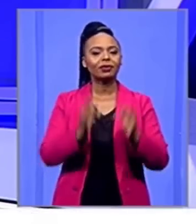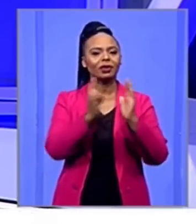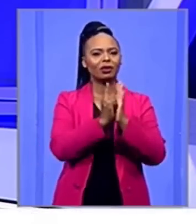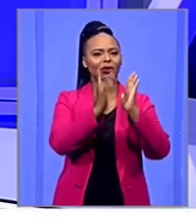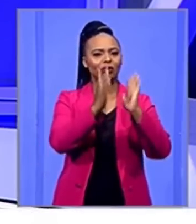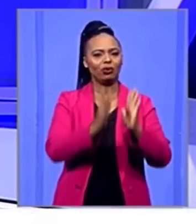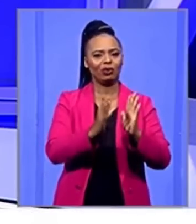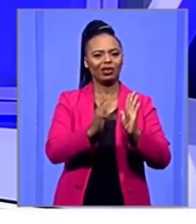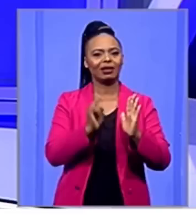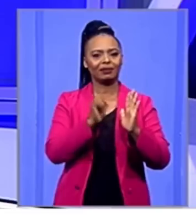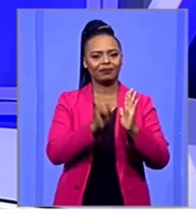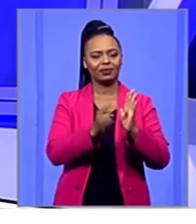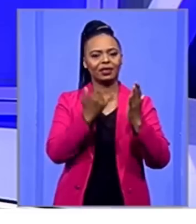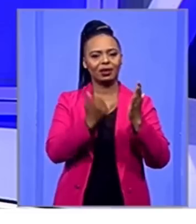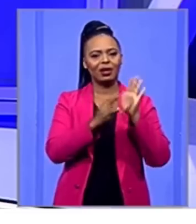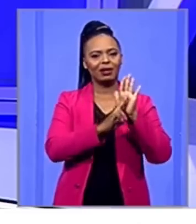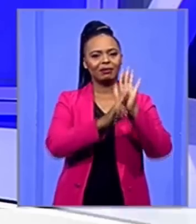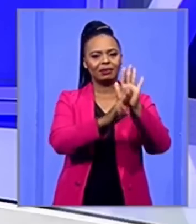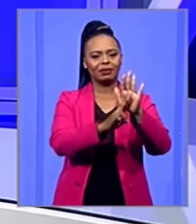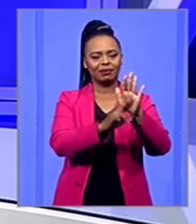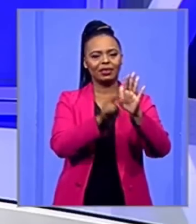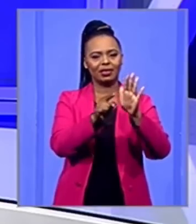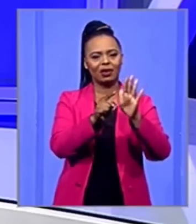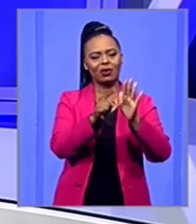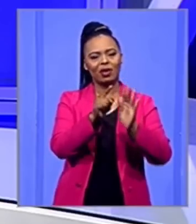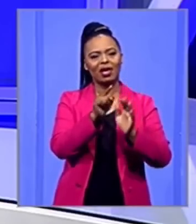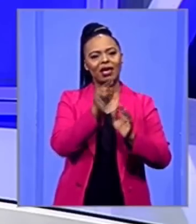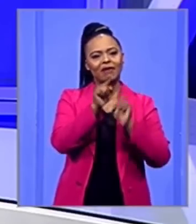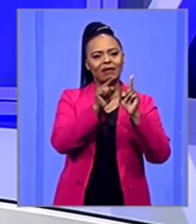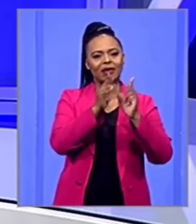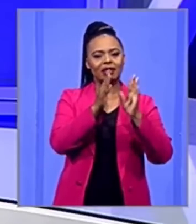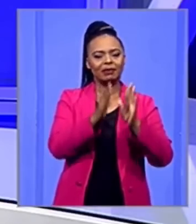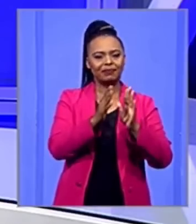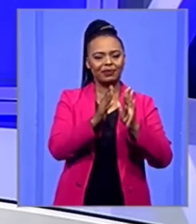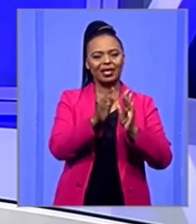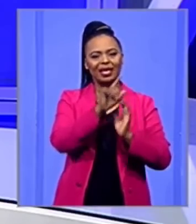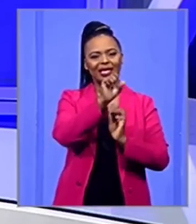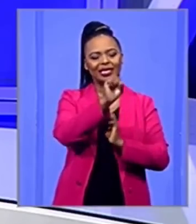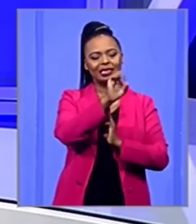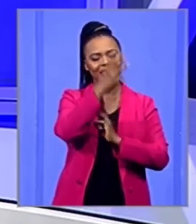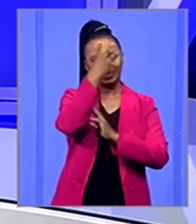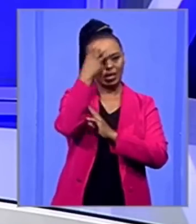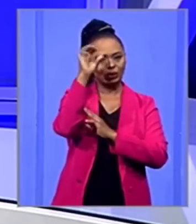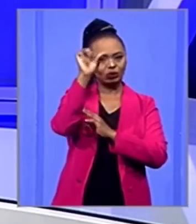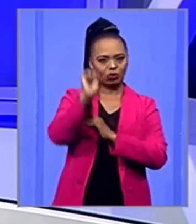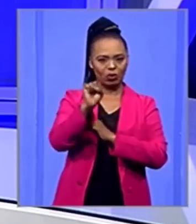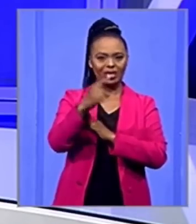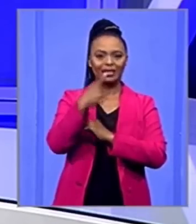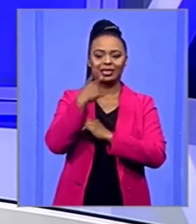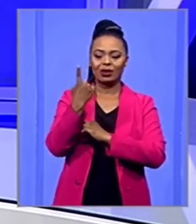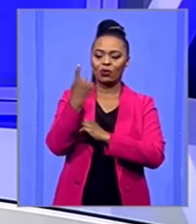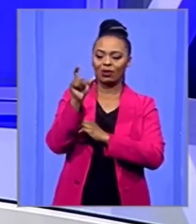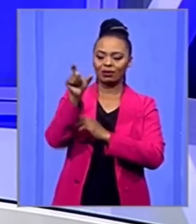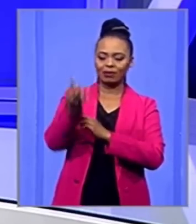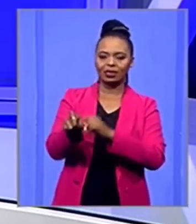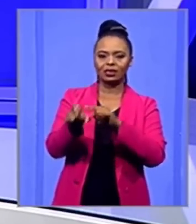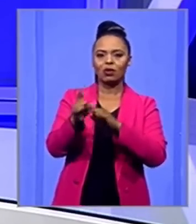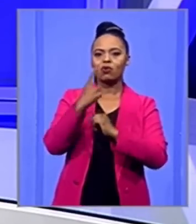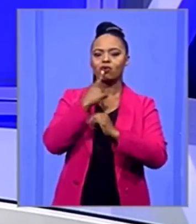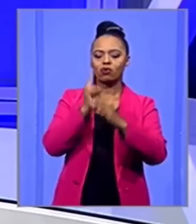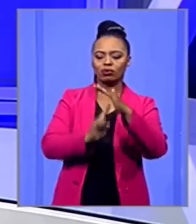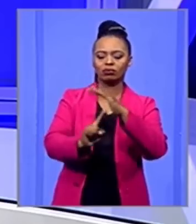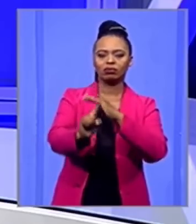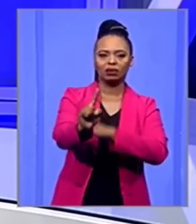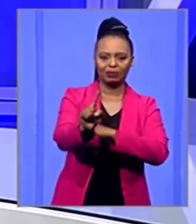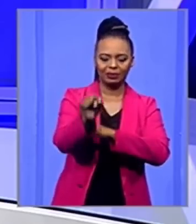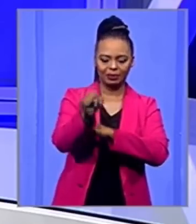yo a šireletšago balatofatšwa tshekong ya polao ya Senzo Meiwa o phegelela gore o mongwe wa batho bao ba bego ba le ka